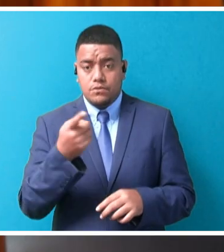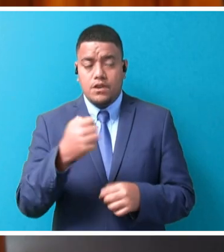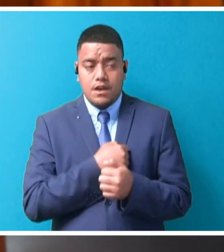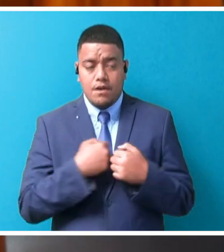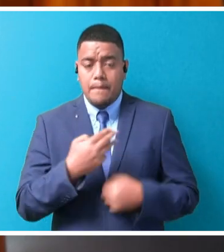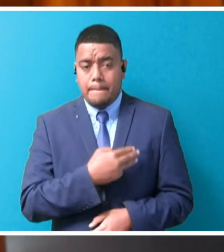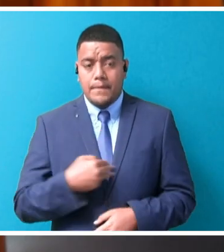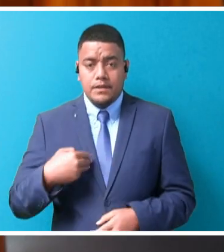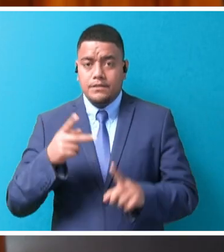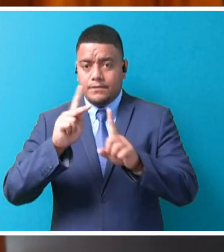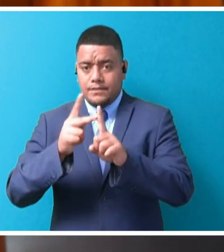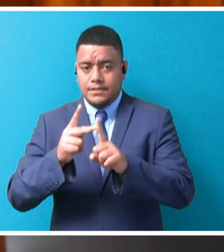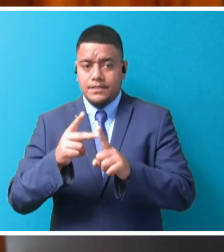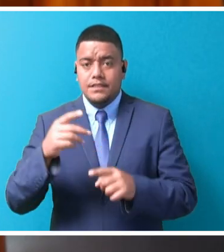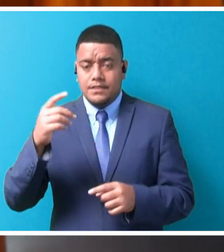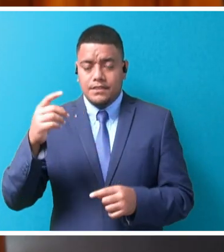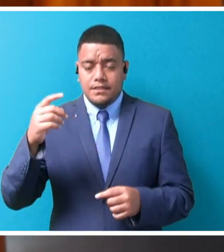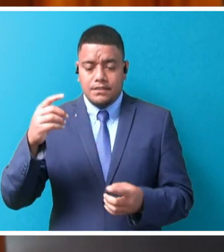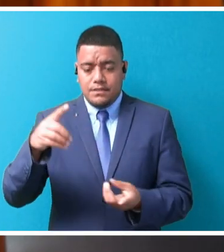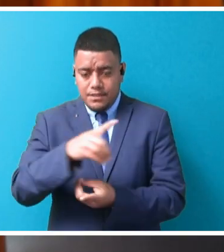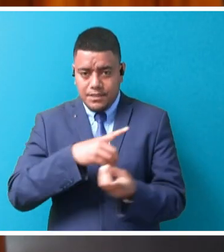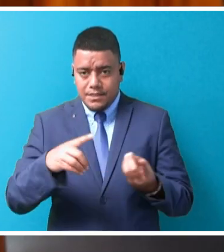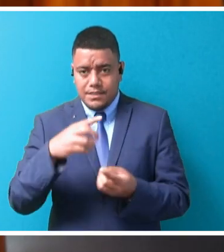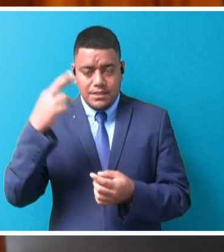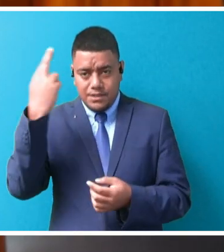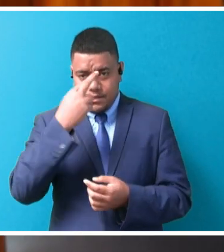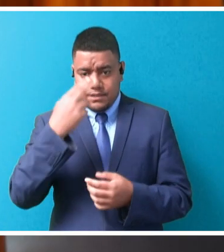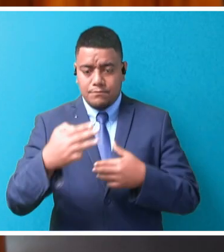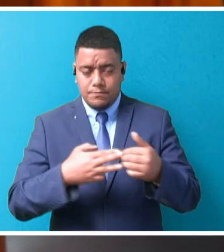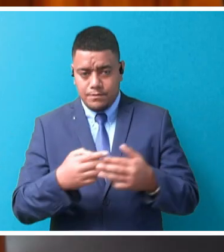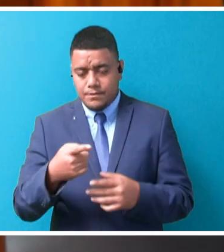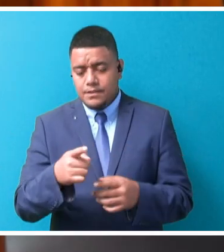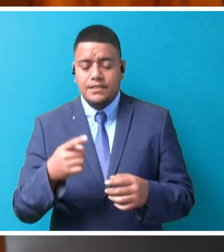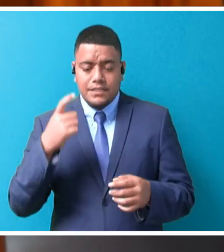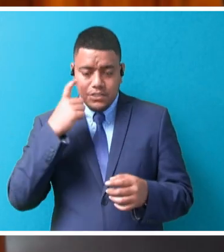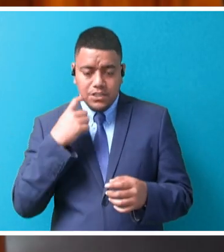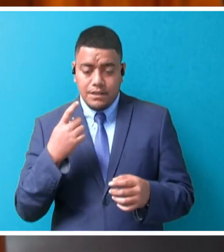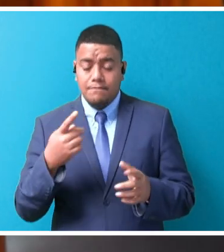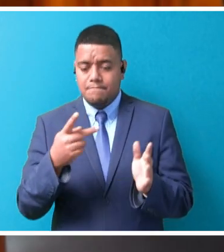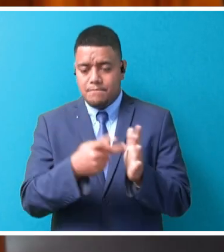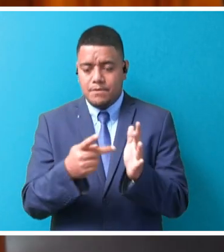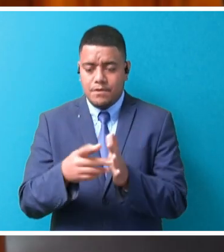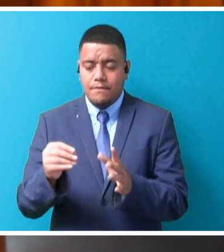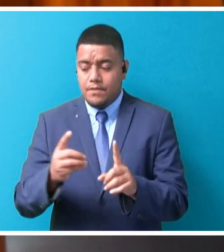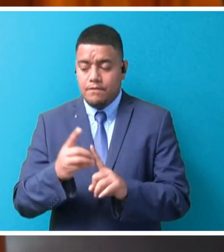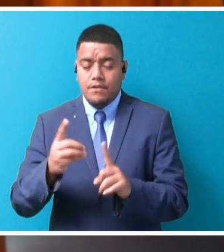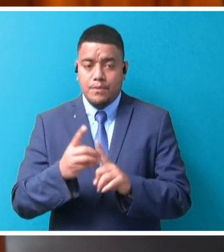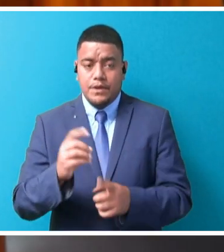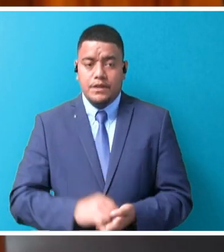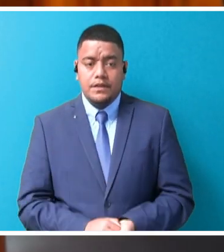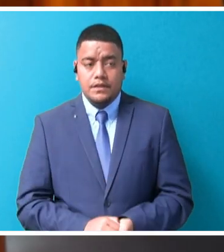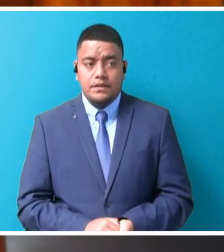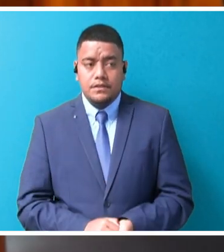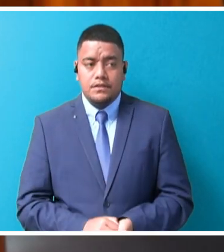Ministry prioritizes disaster risk reduction and climate resilience as integral parts of